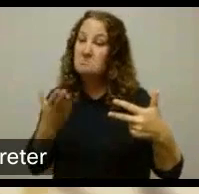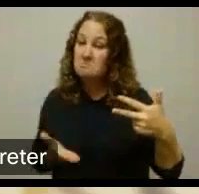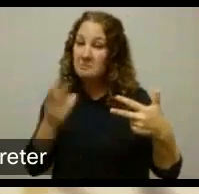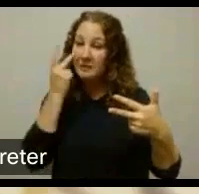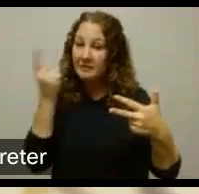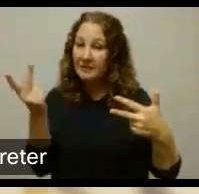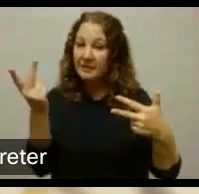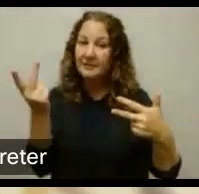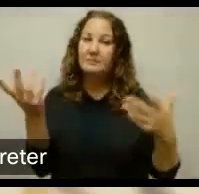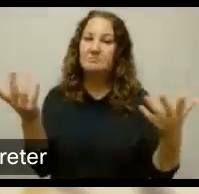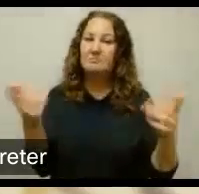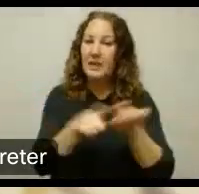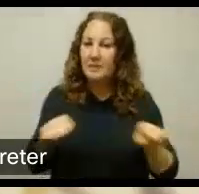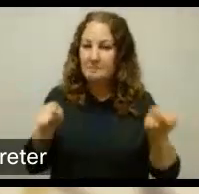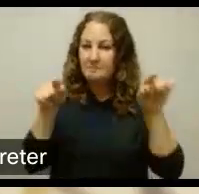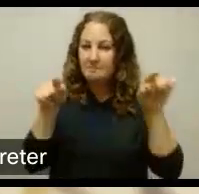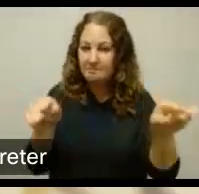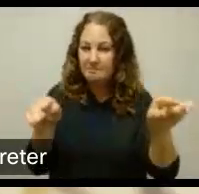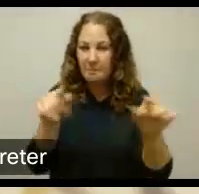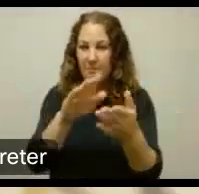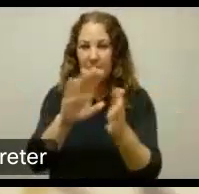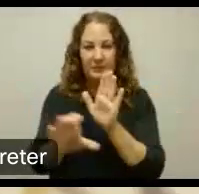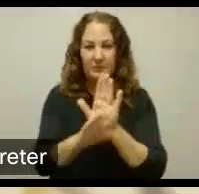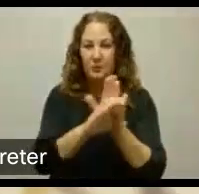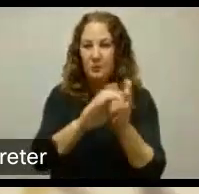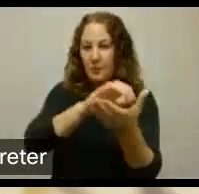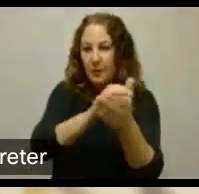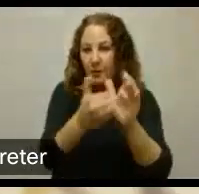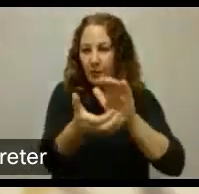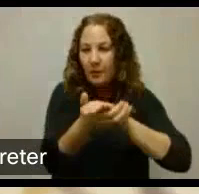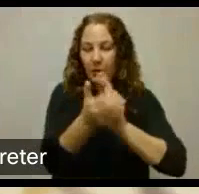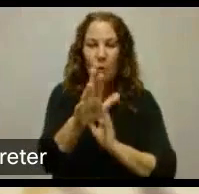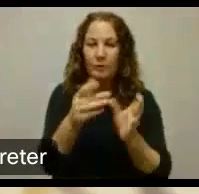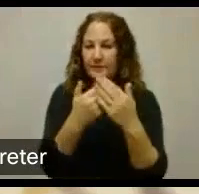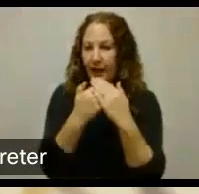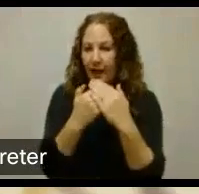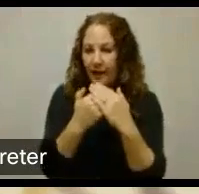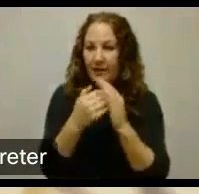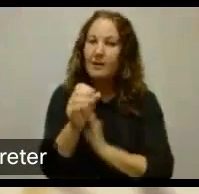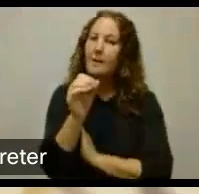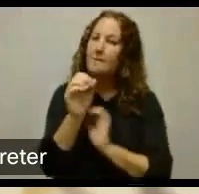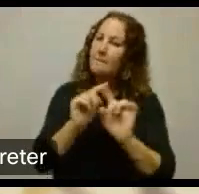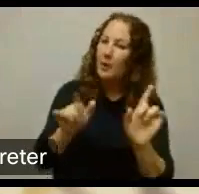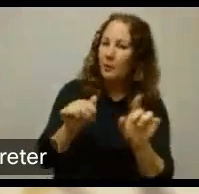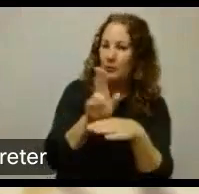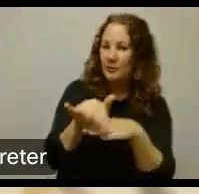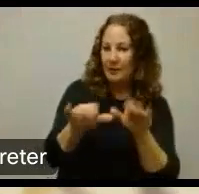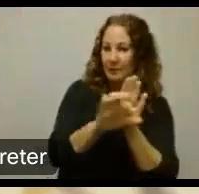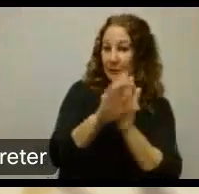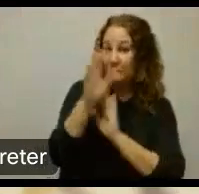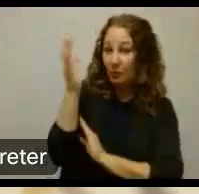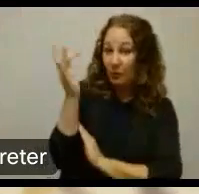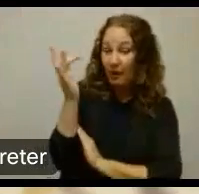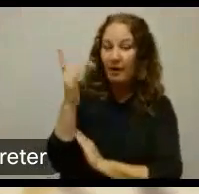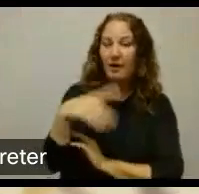a similar analogy here with the picture of the burger or a sandwich, but we use this picture because the